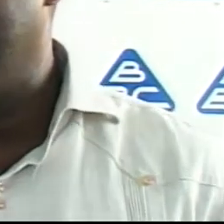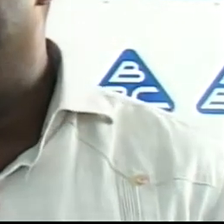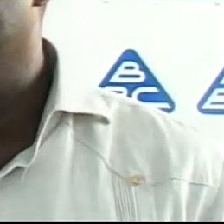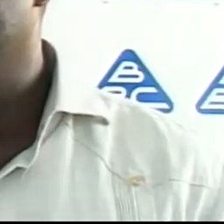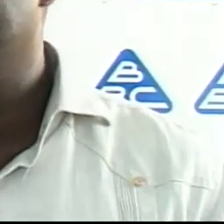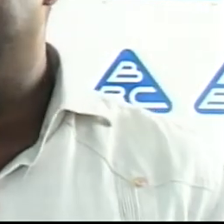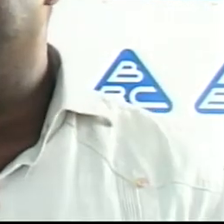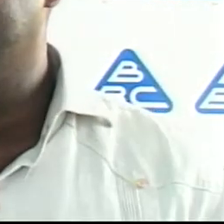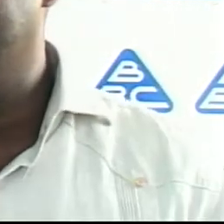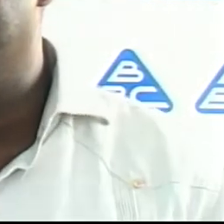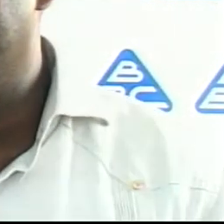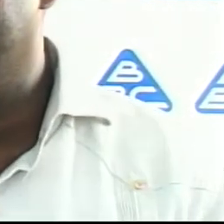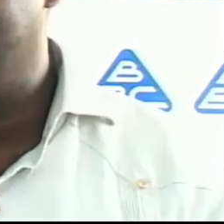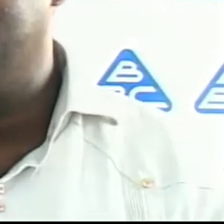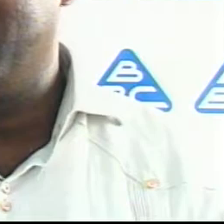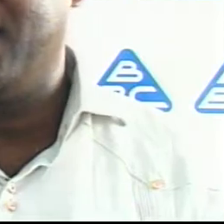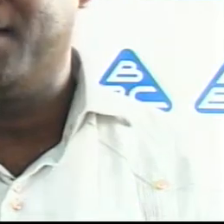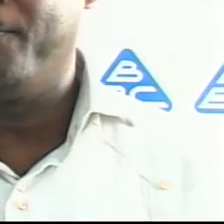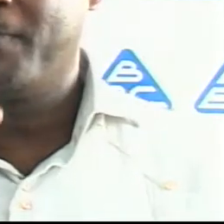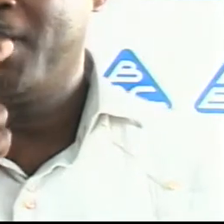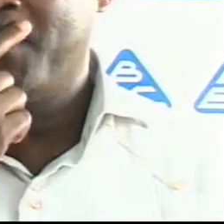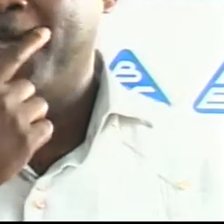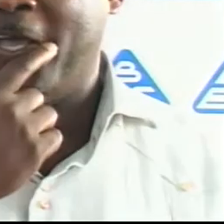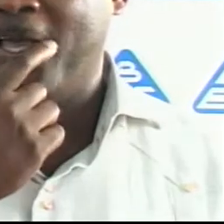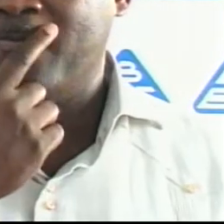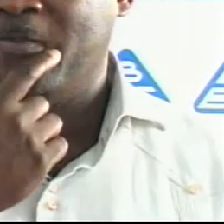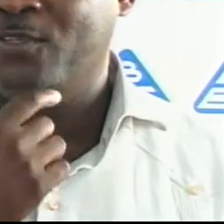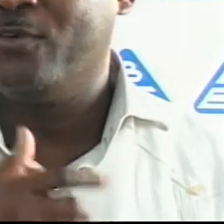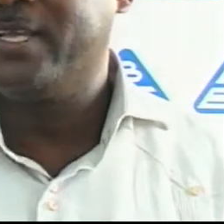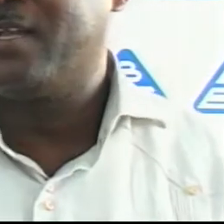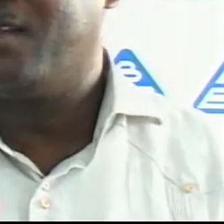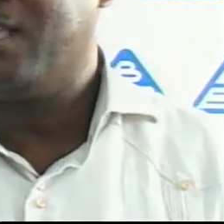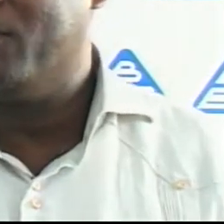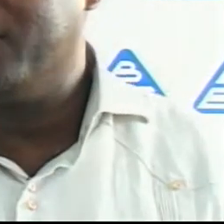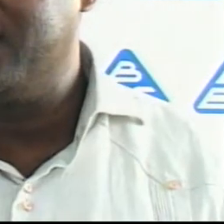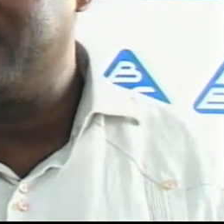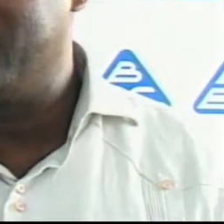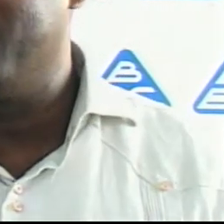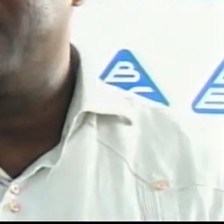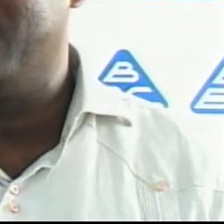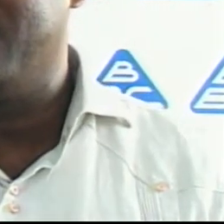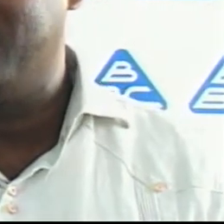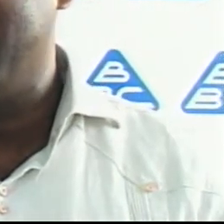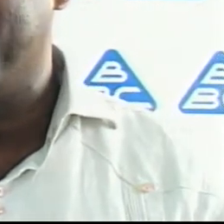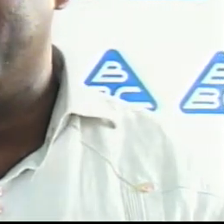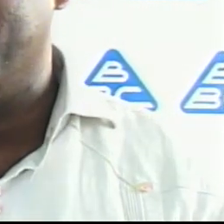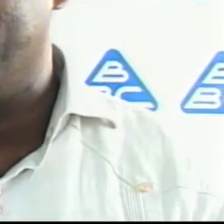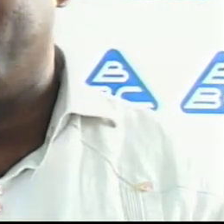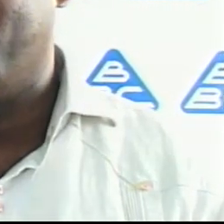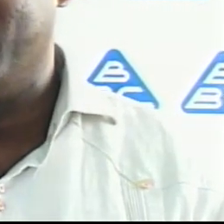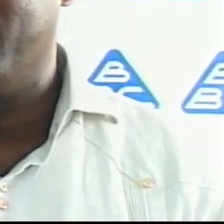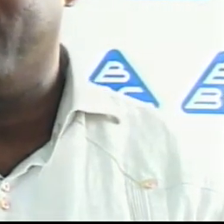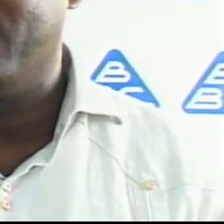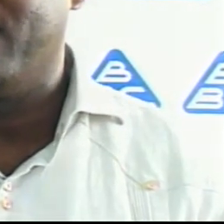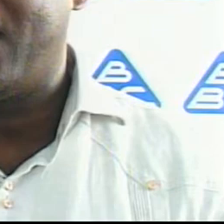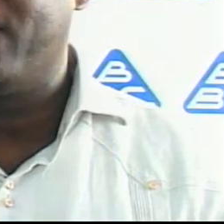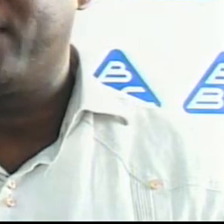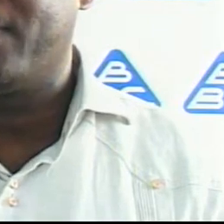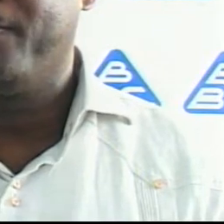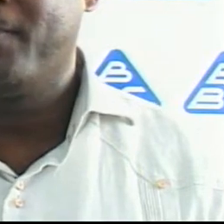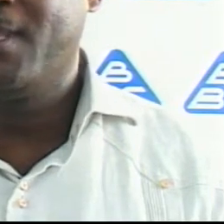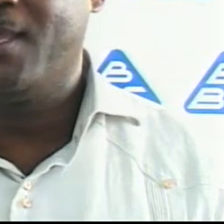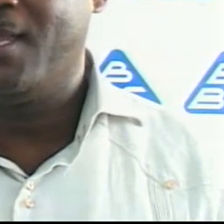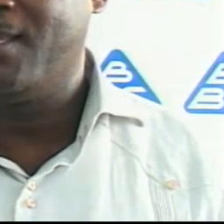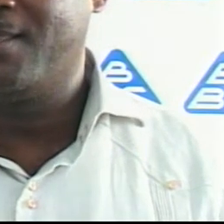the shelves and to deny them. You don't hear a lot about these things, but it does happen without any